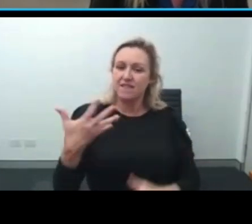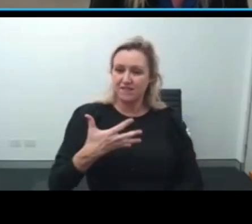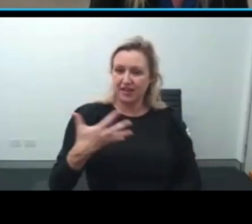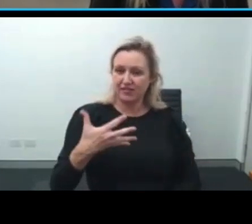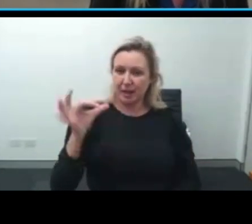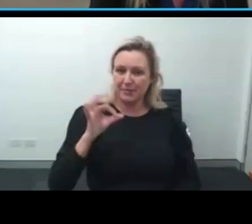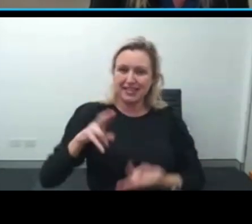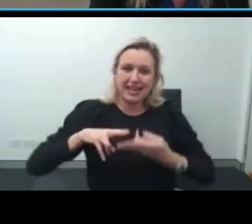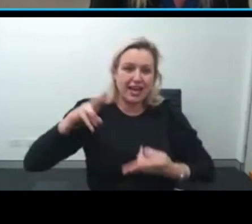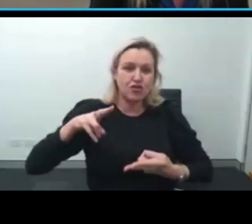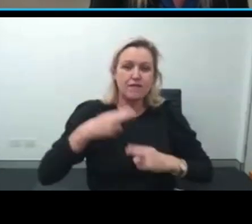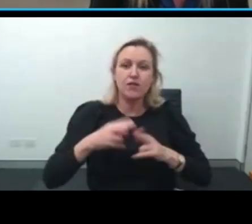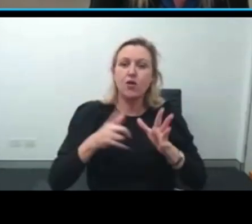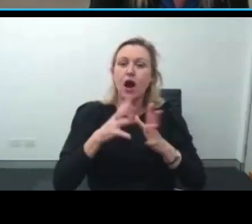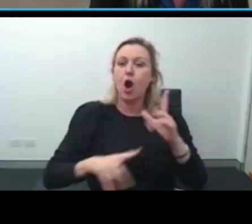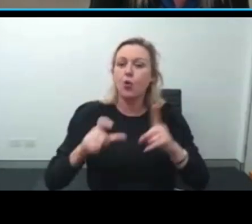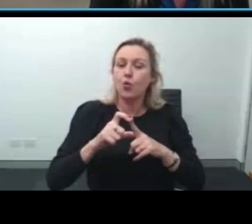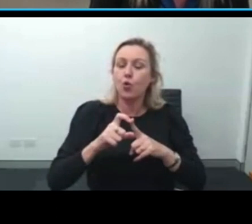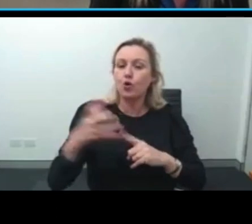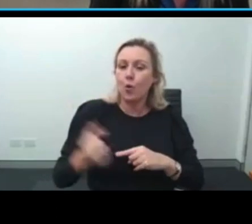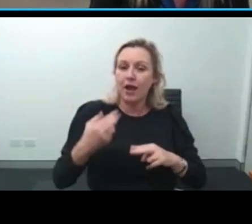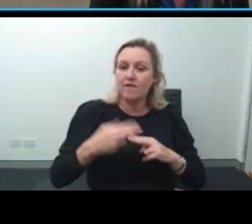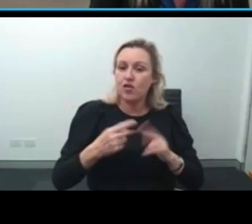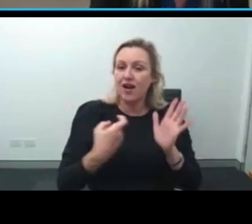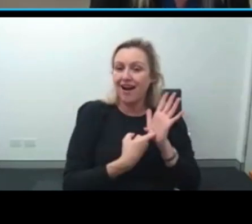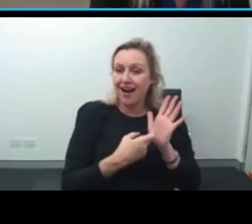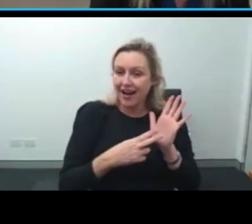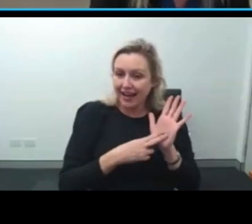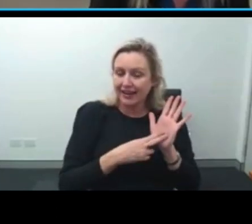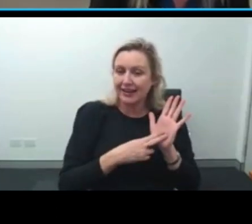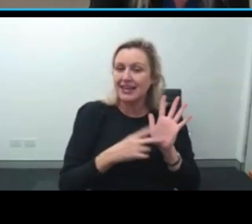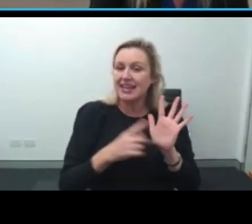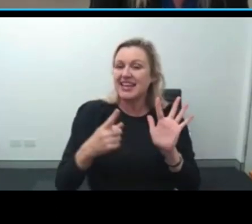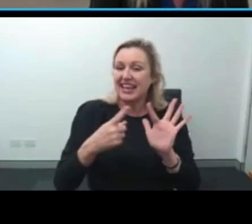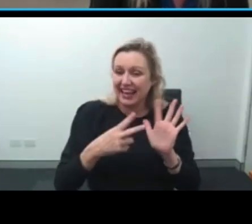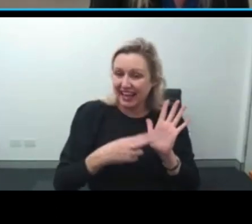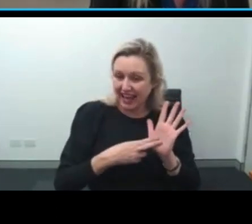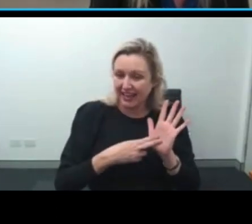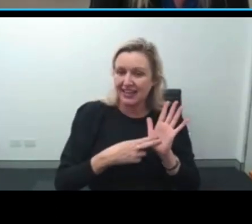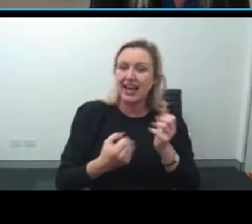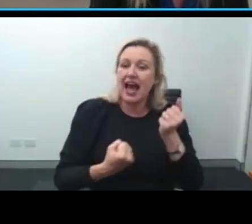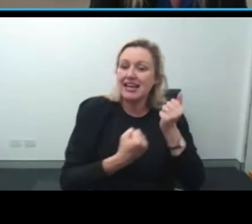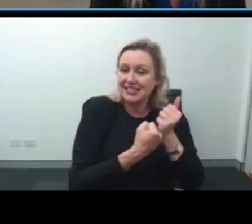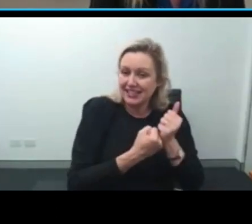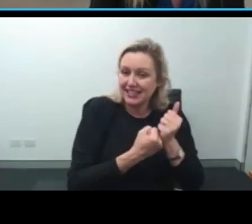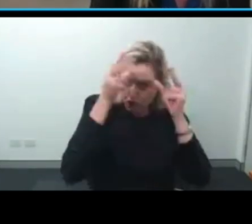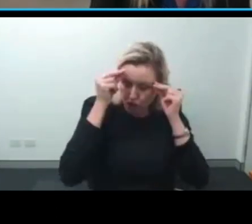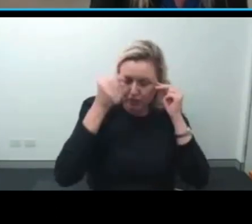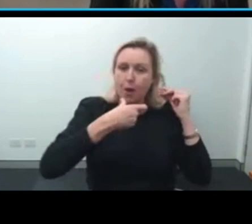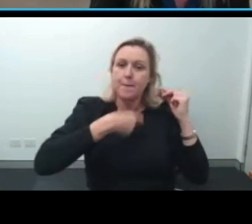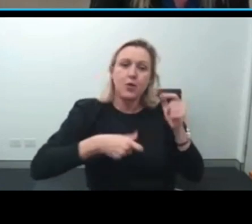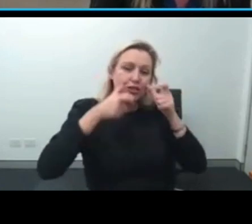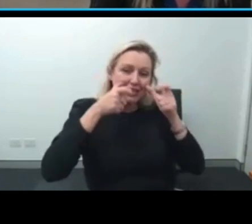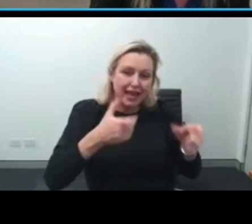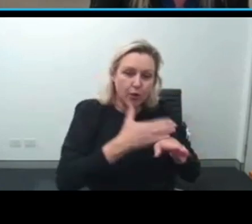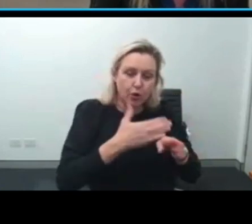to award wages for registered nurses, enrolled nurses, assistants in nursing, personal care workers and home